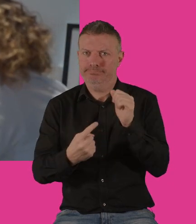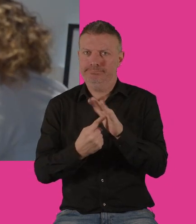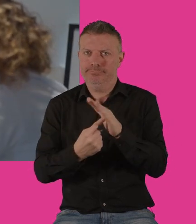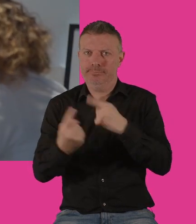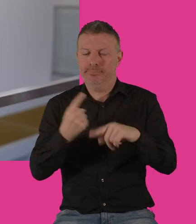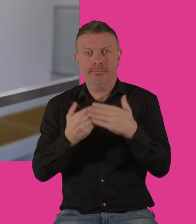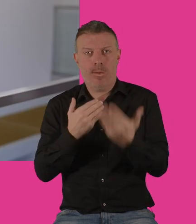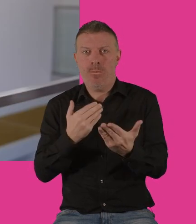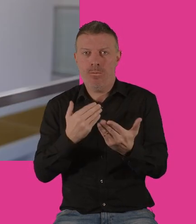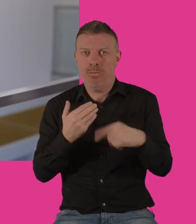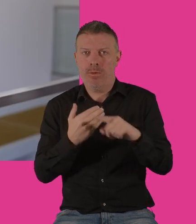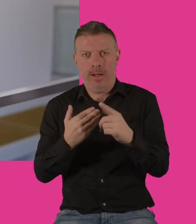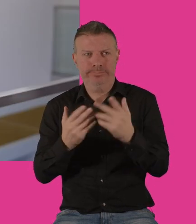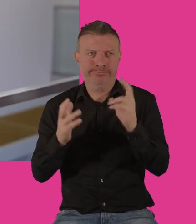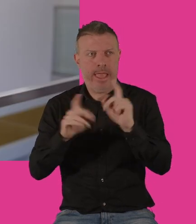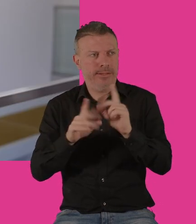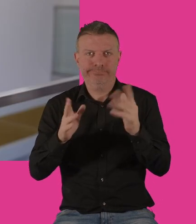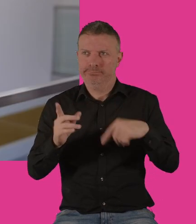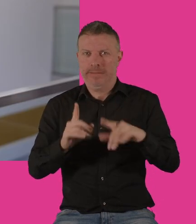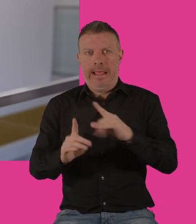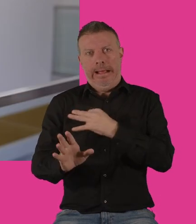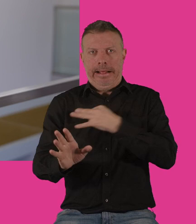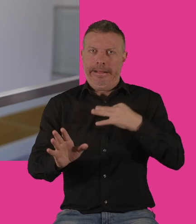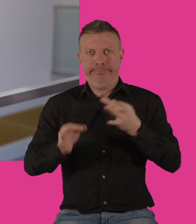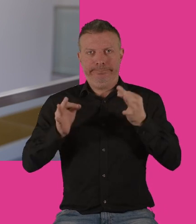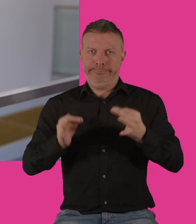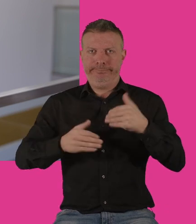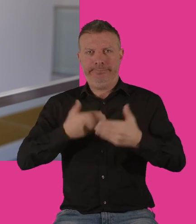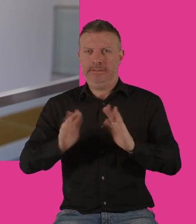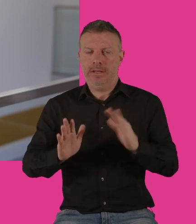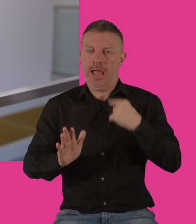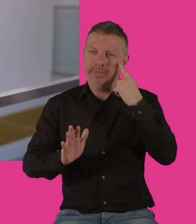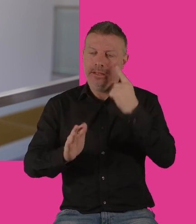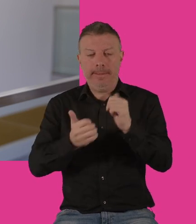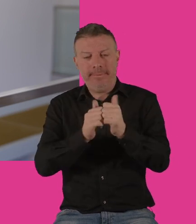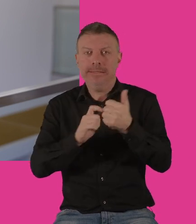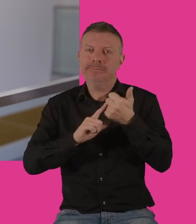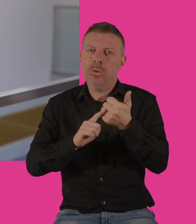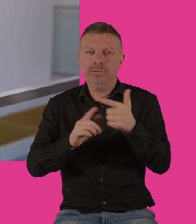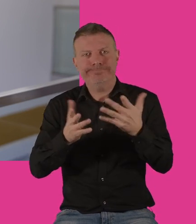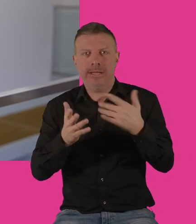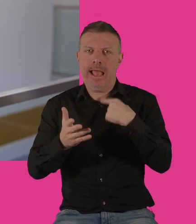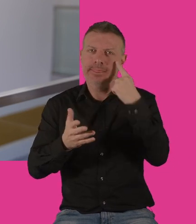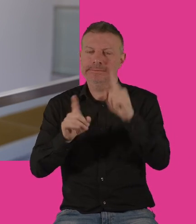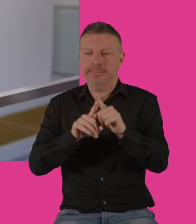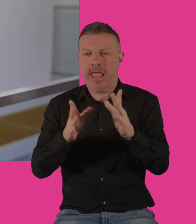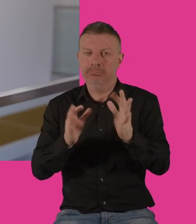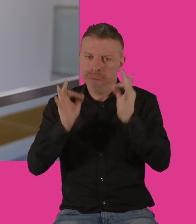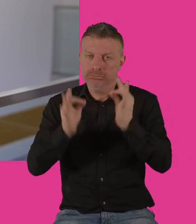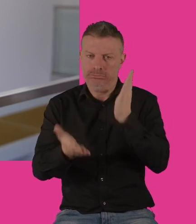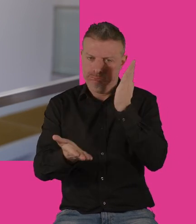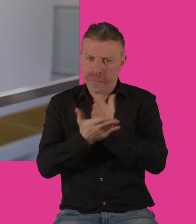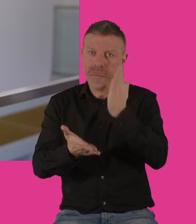engulfs so much more than kind of a clinical setting. So when I think of peer support, I think of something